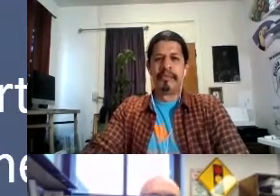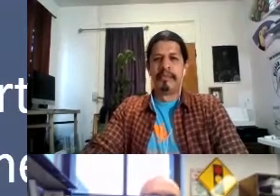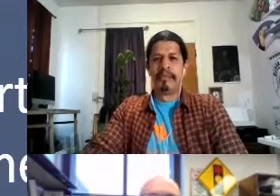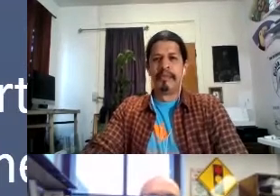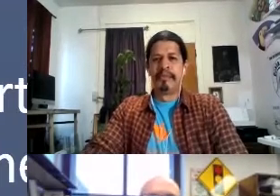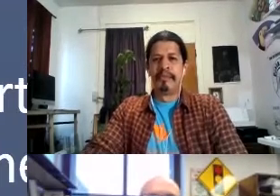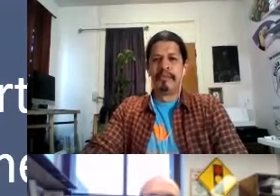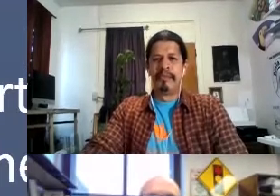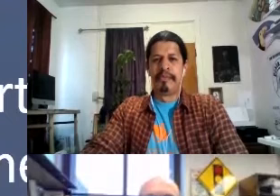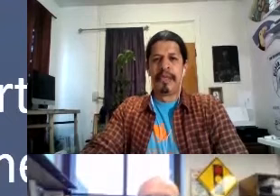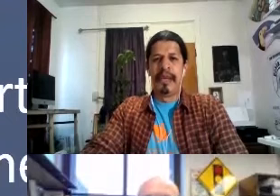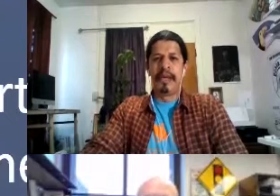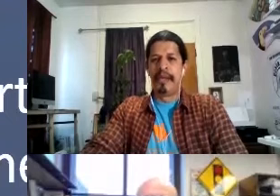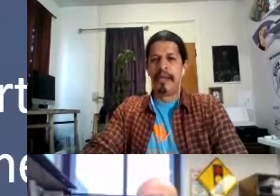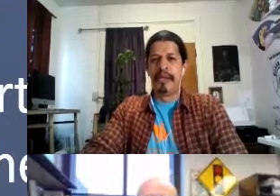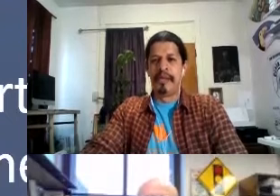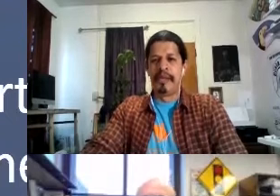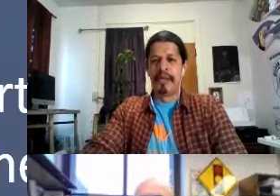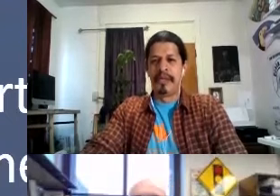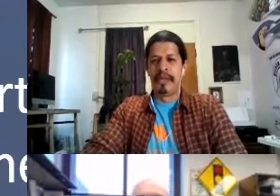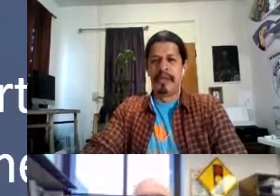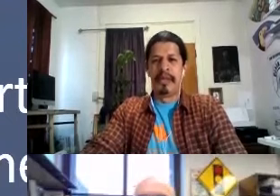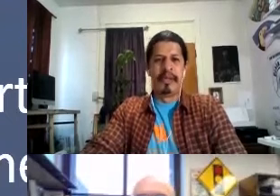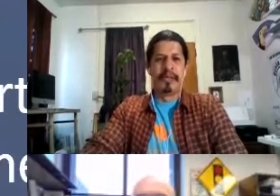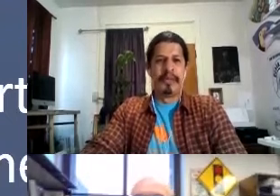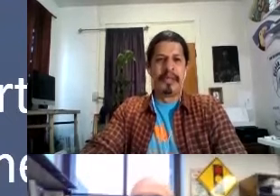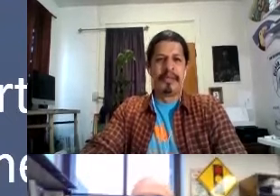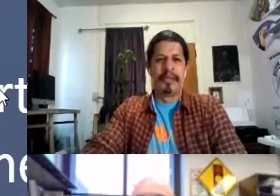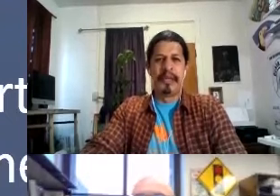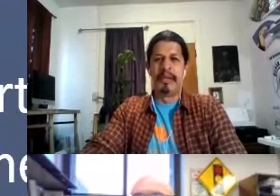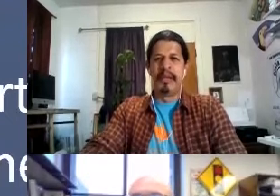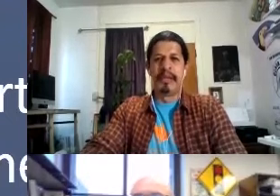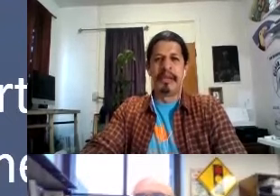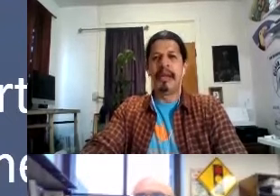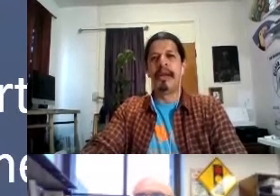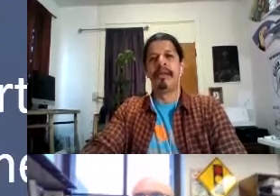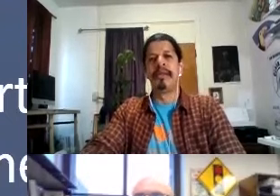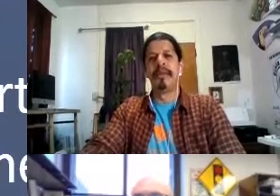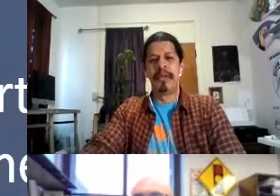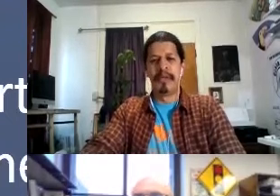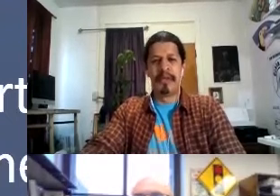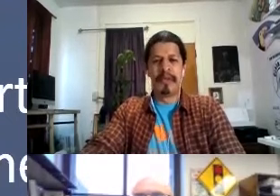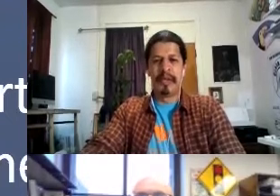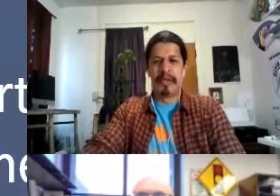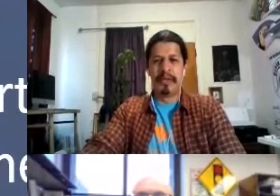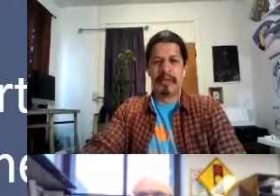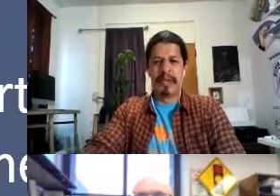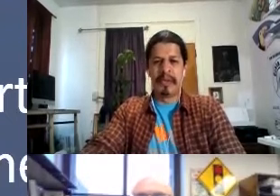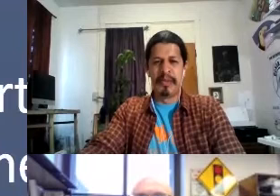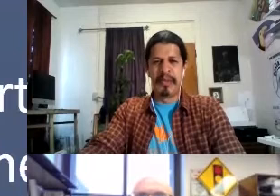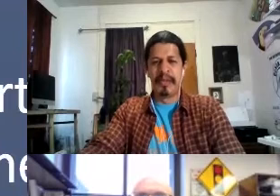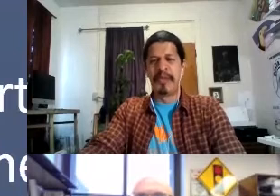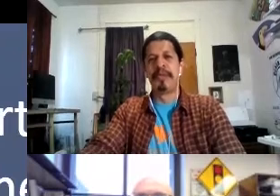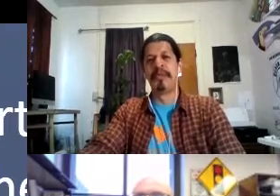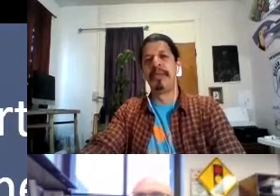get into the questions. Yeah, thank you so much, Nick and Panini, for that. Yeah, as we mentioned before, and I know there might be